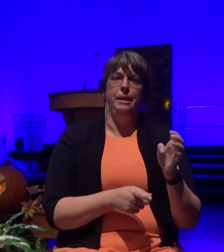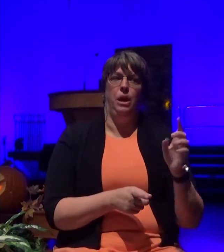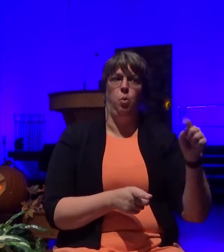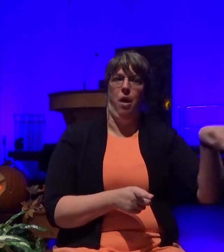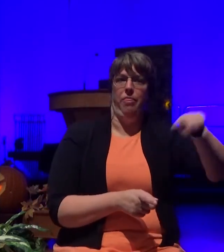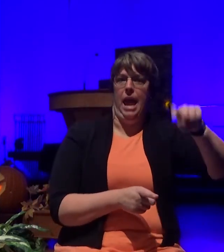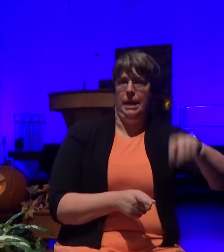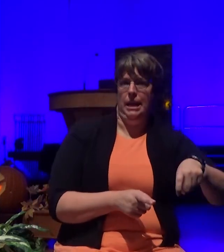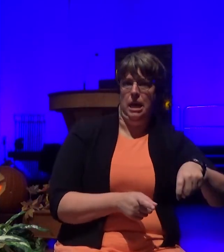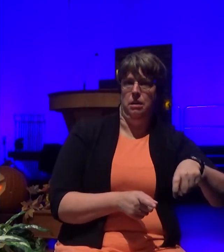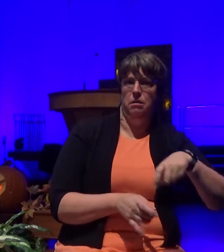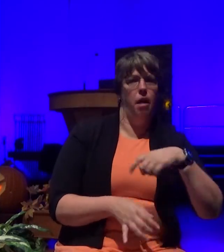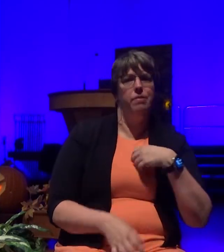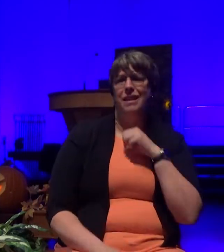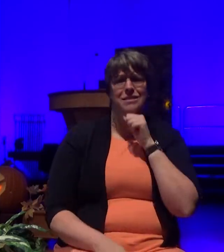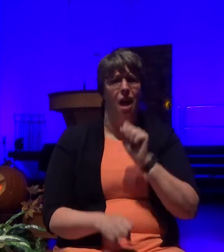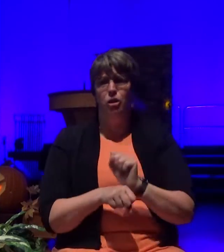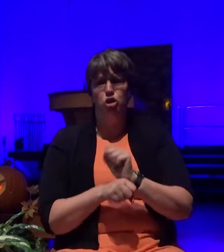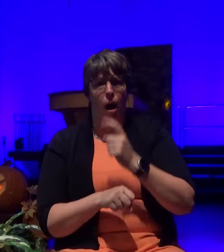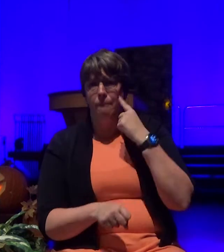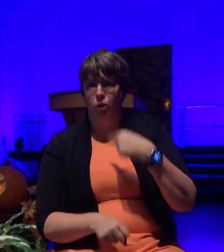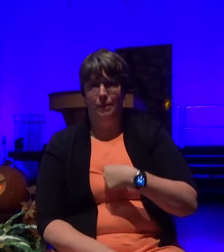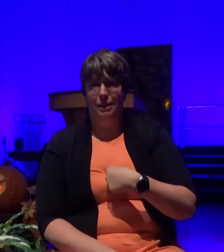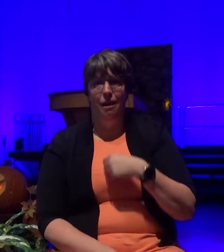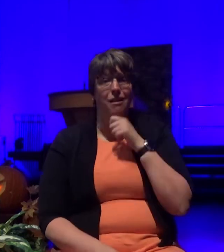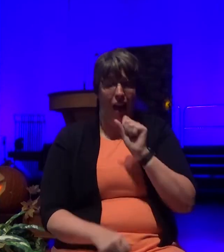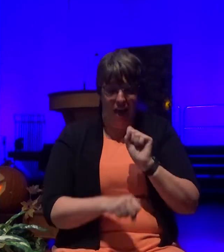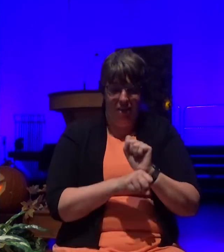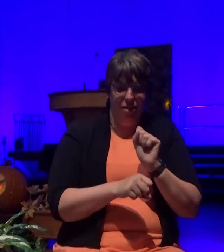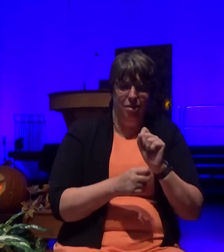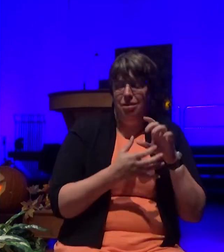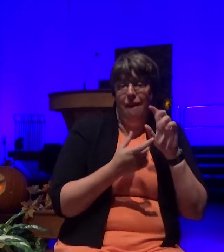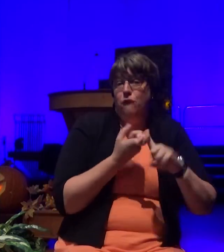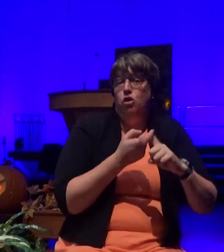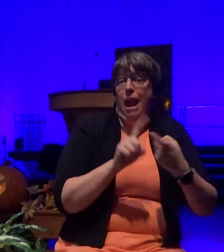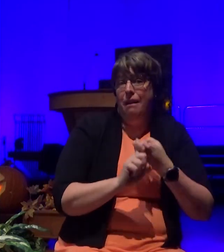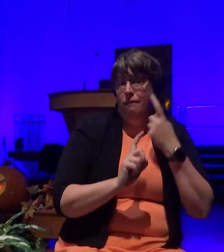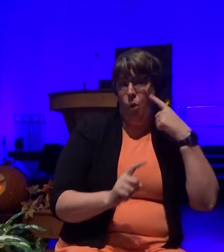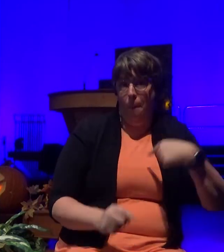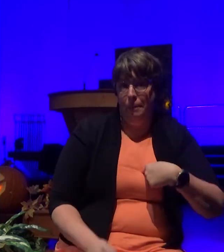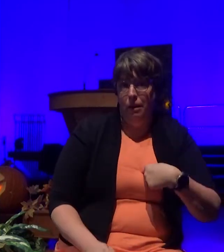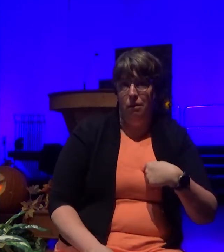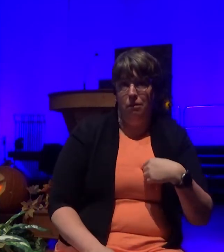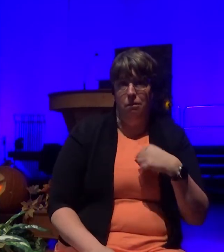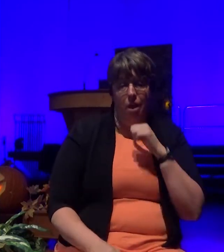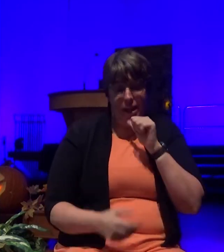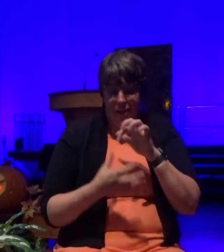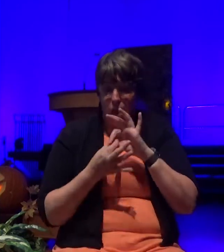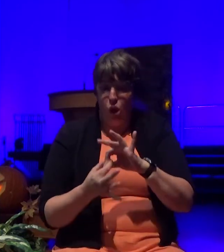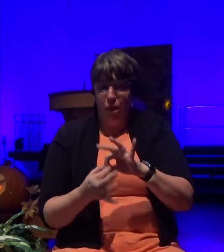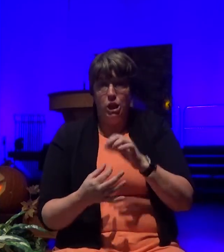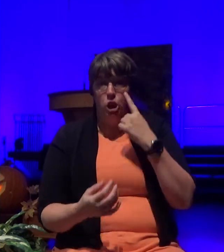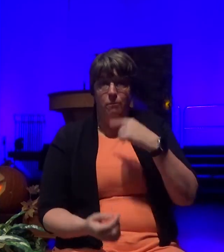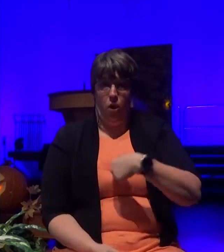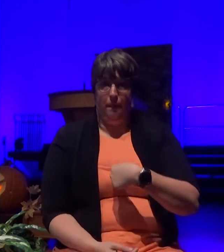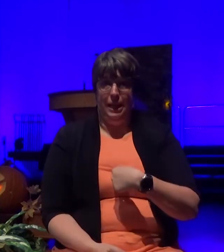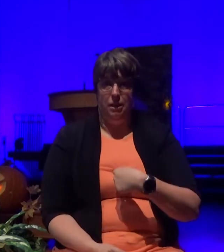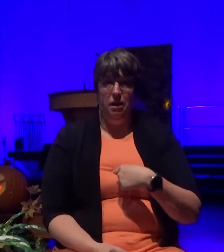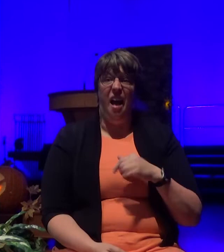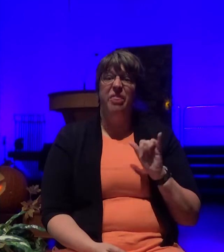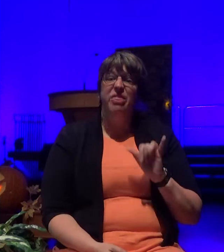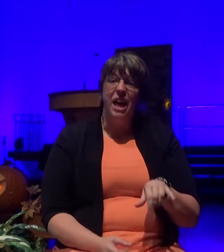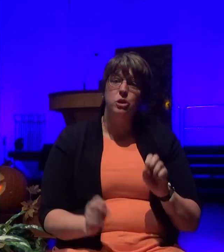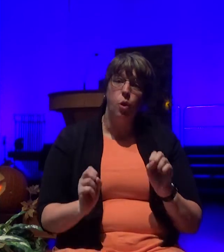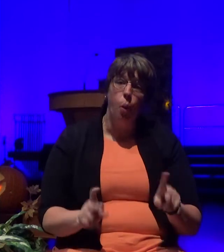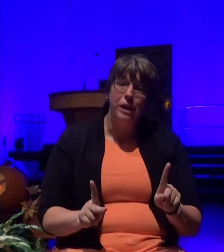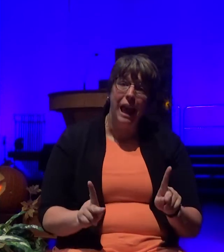not the job for me, it's not the relationship for me. And that's okay, that I can step away from it